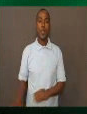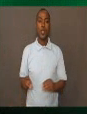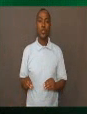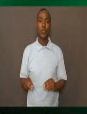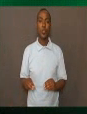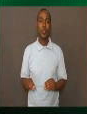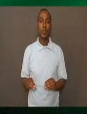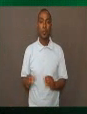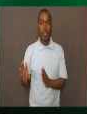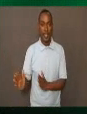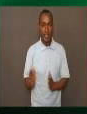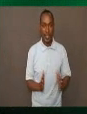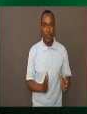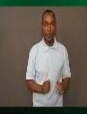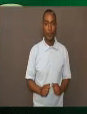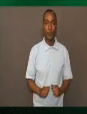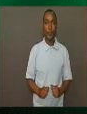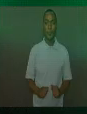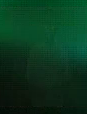Students, let's get ready.